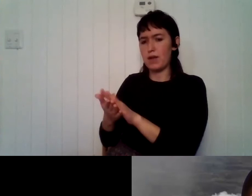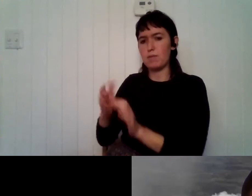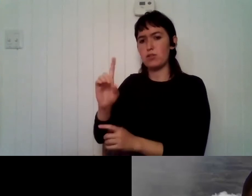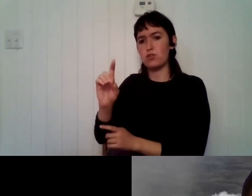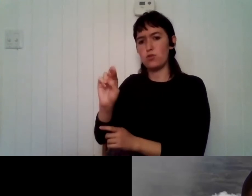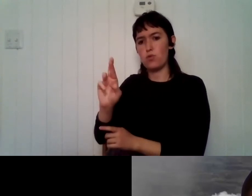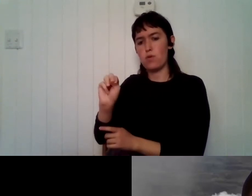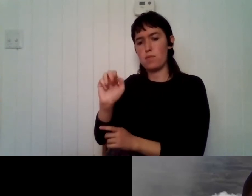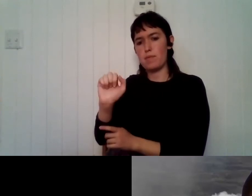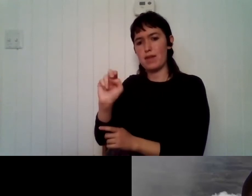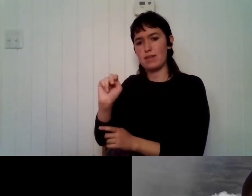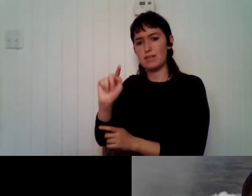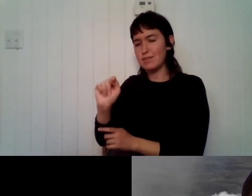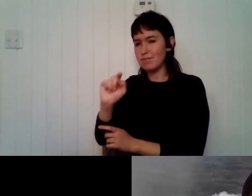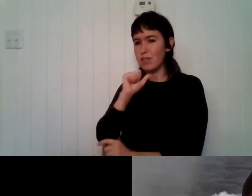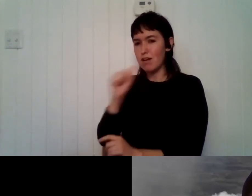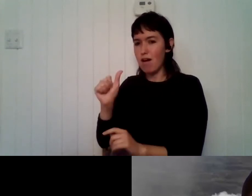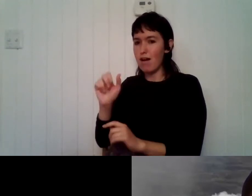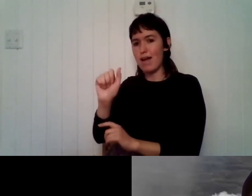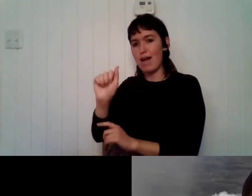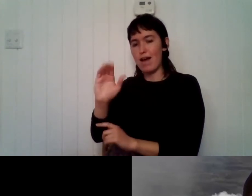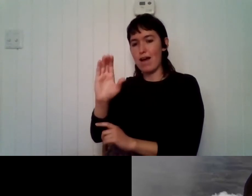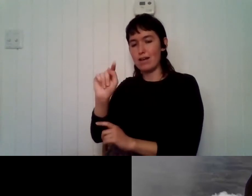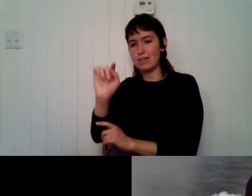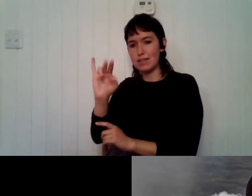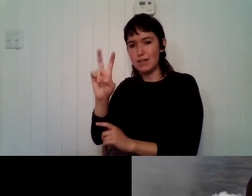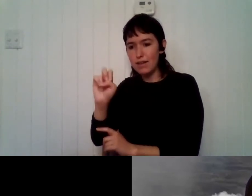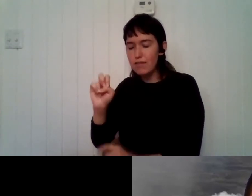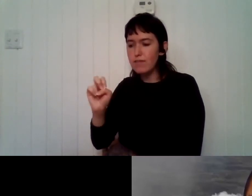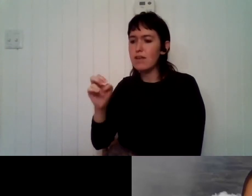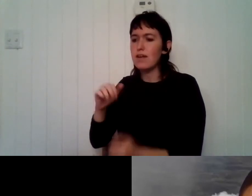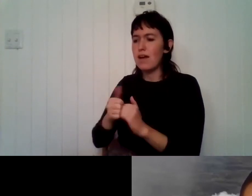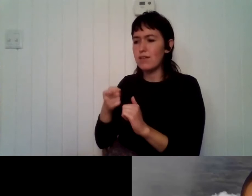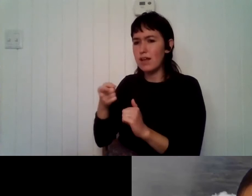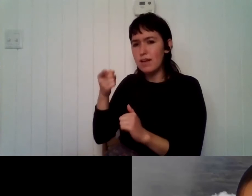and are sometimes people wrong that they're dormant and then they end up exploding?